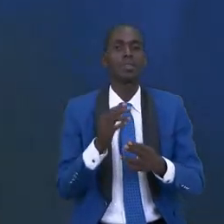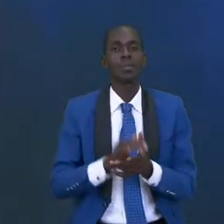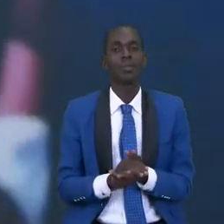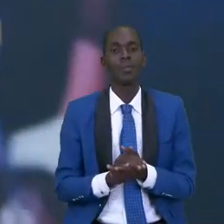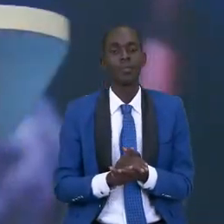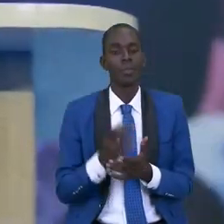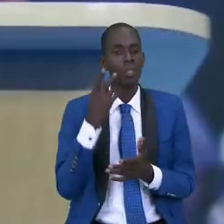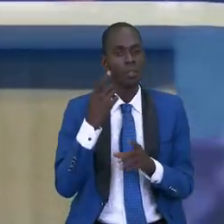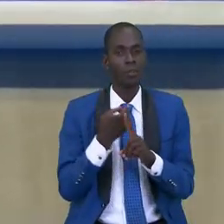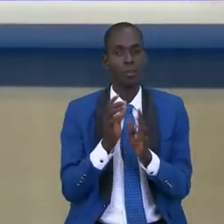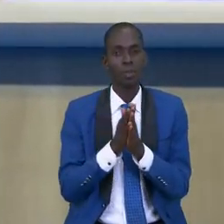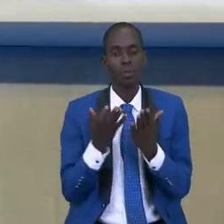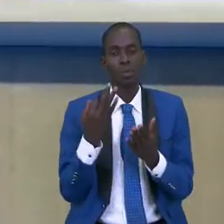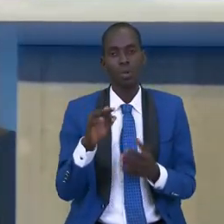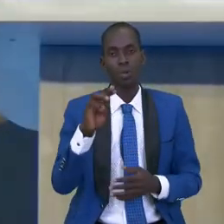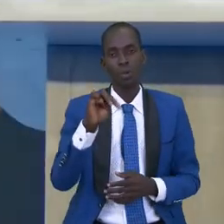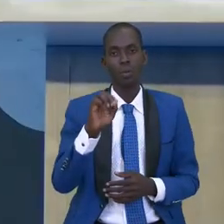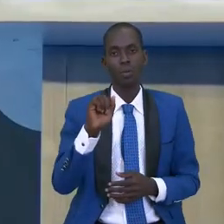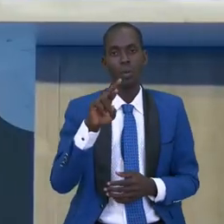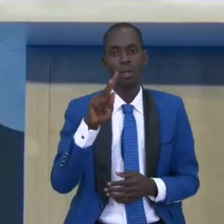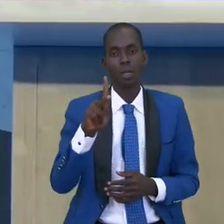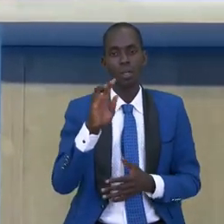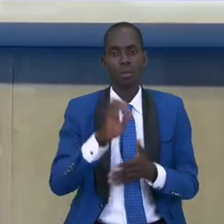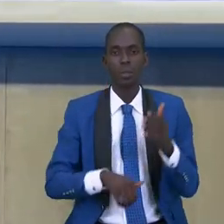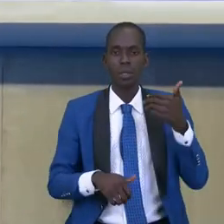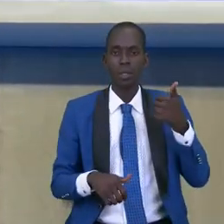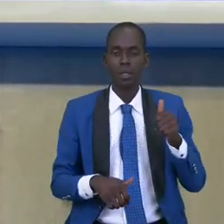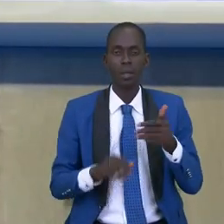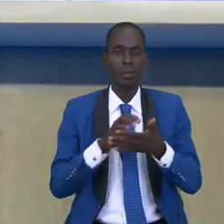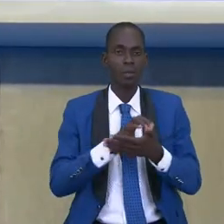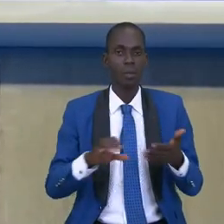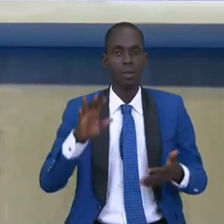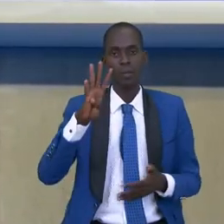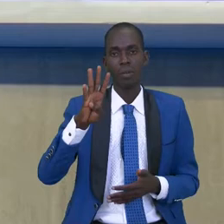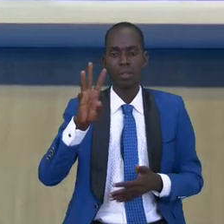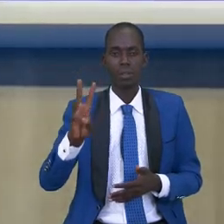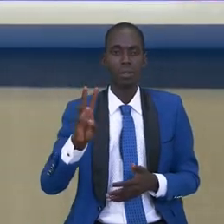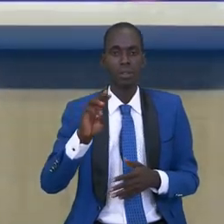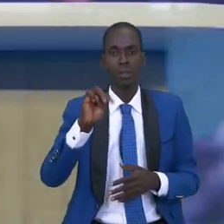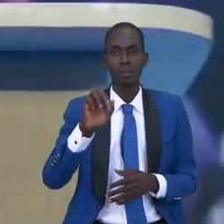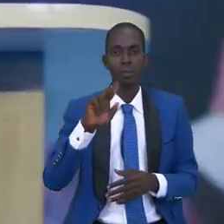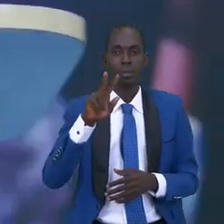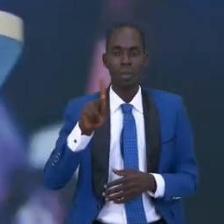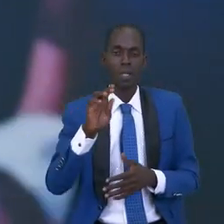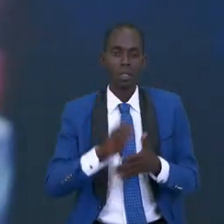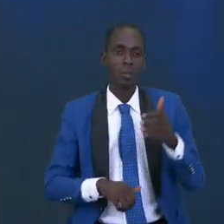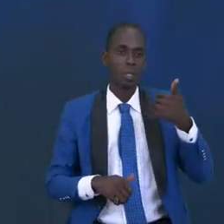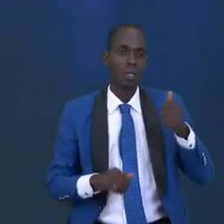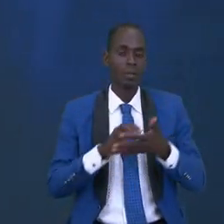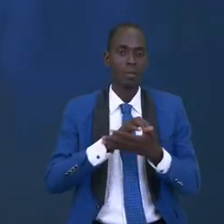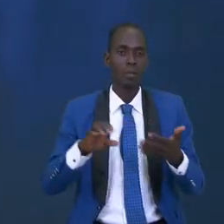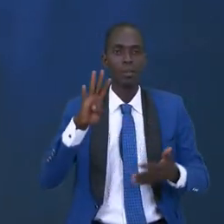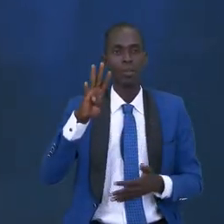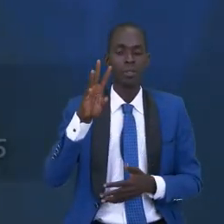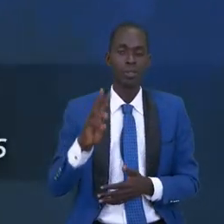at Mark chapter 10. I'm reading from verse 46. Mark chapter 10,